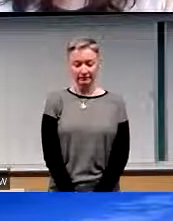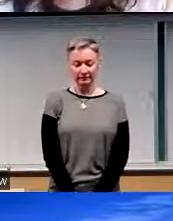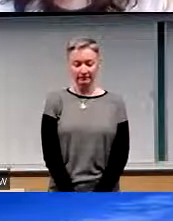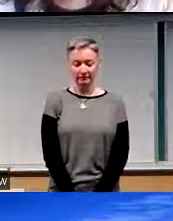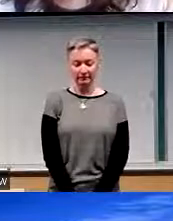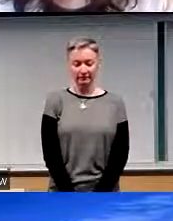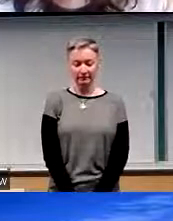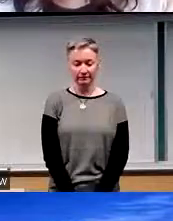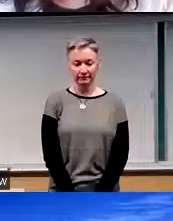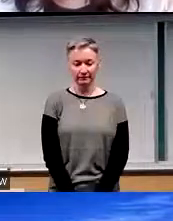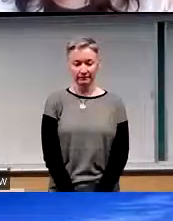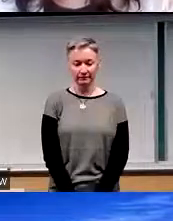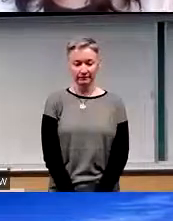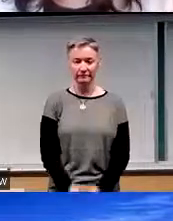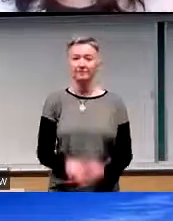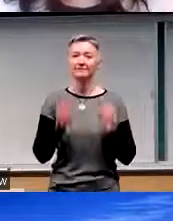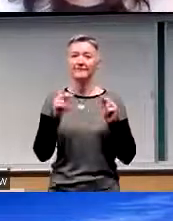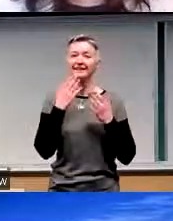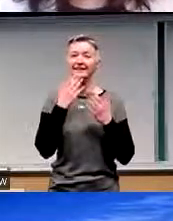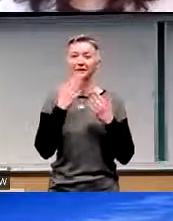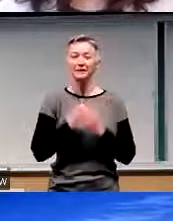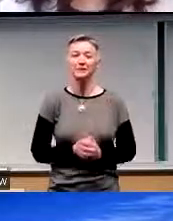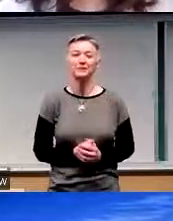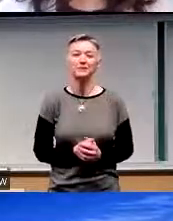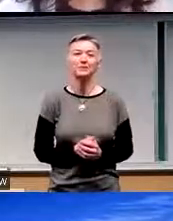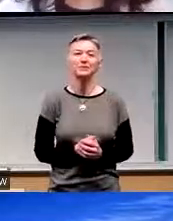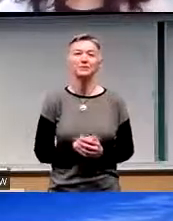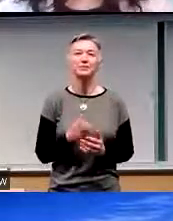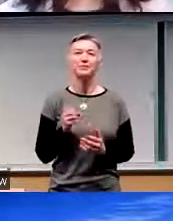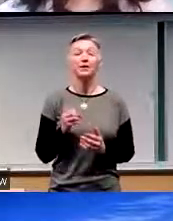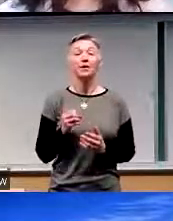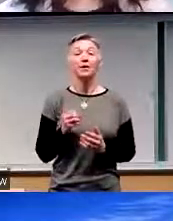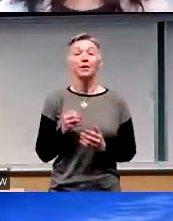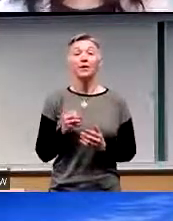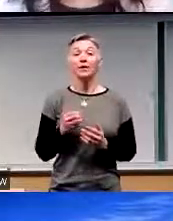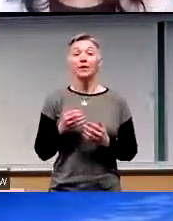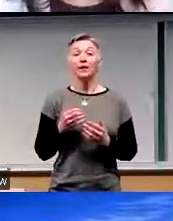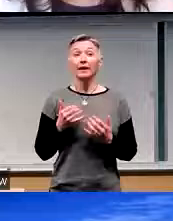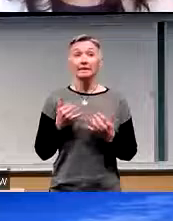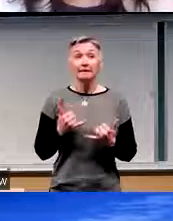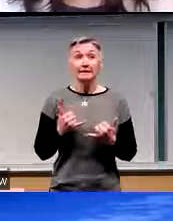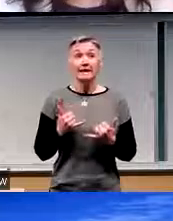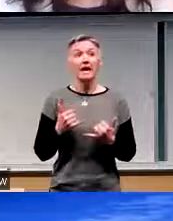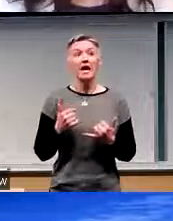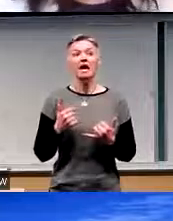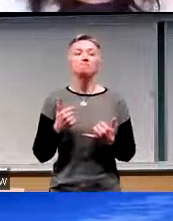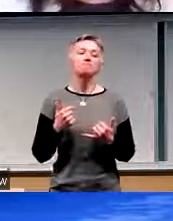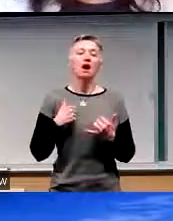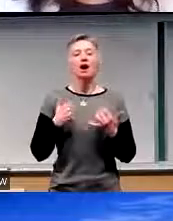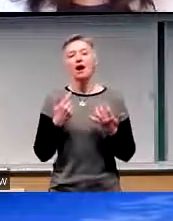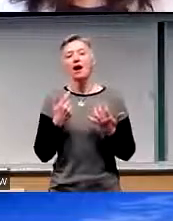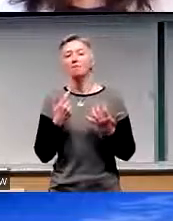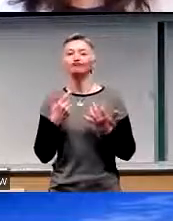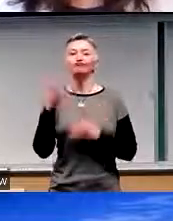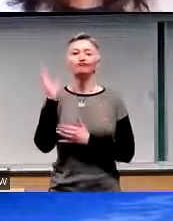there we go. All right, thank you. So today I'm going to talk very broadly